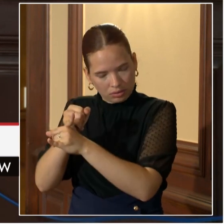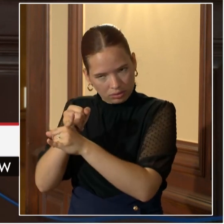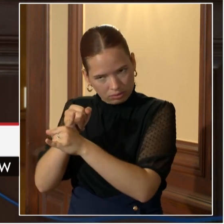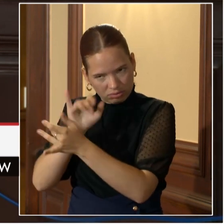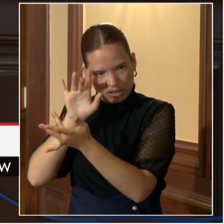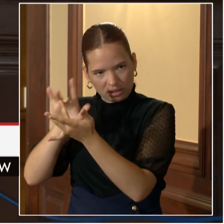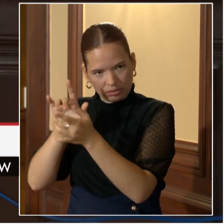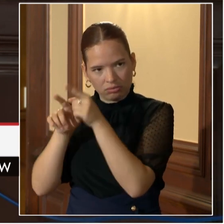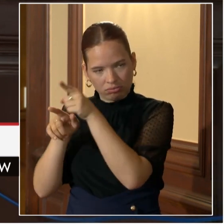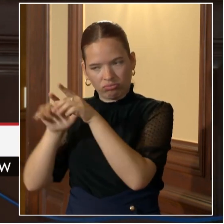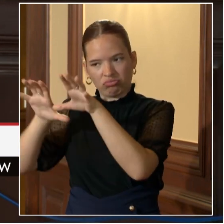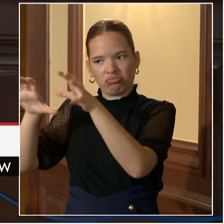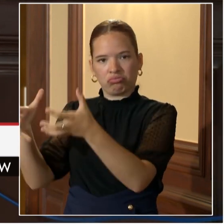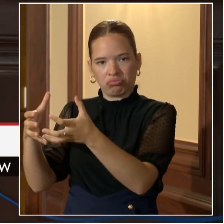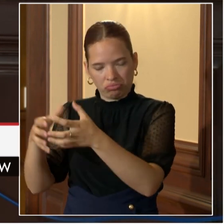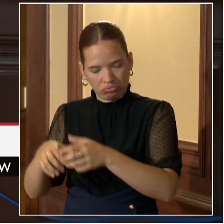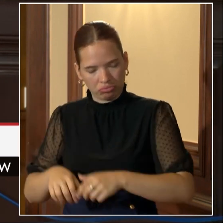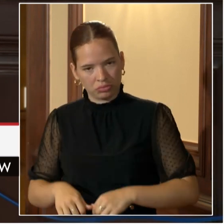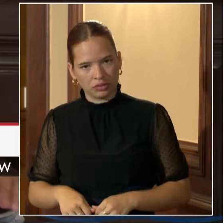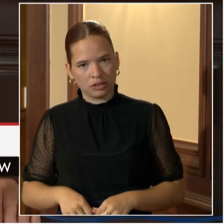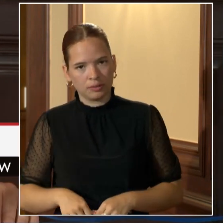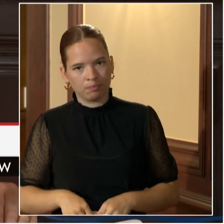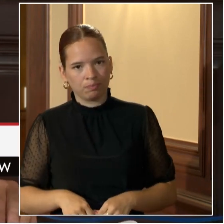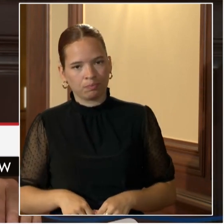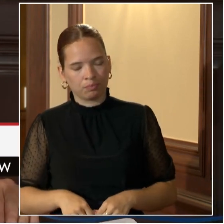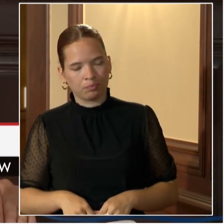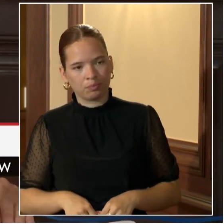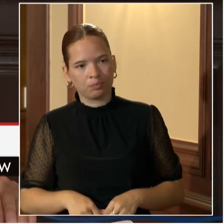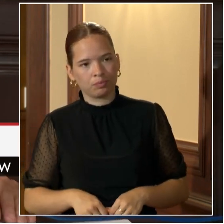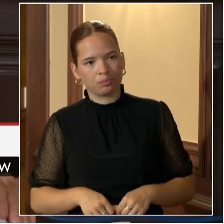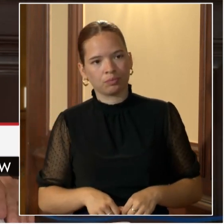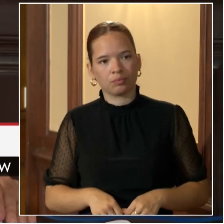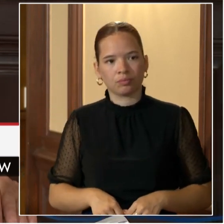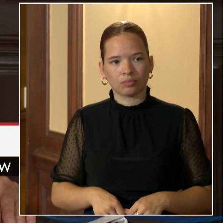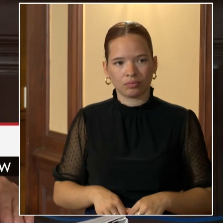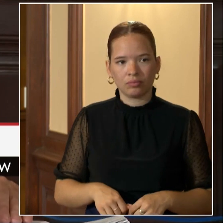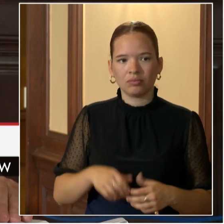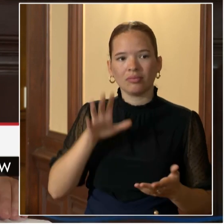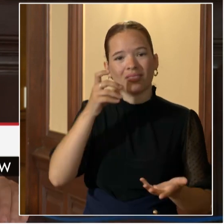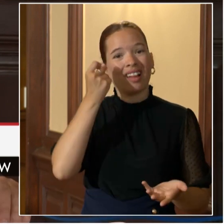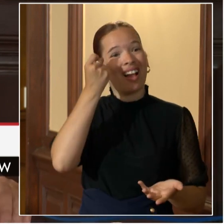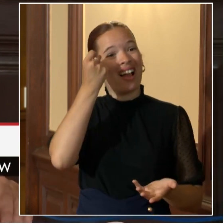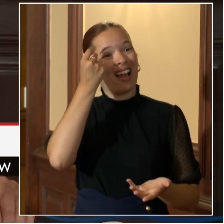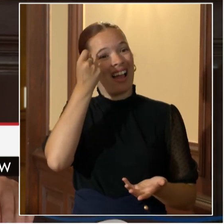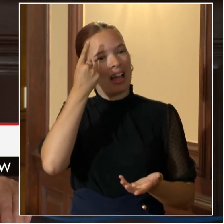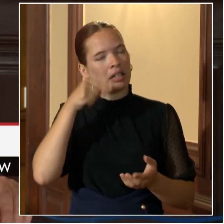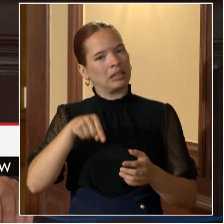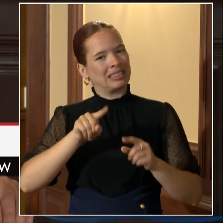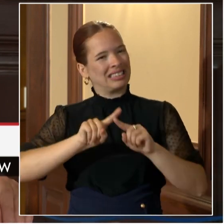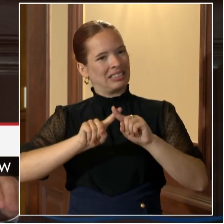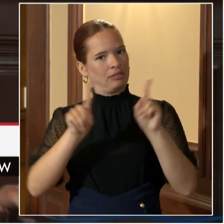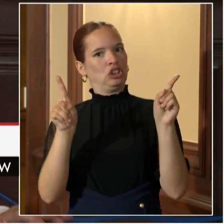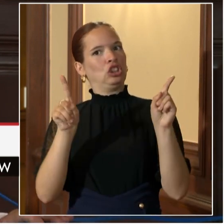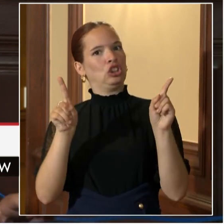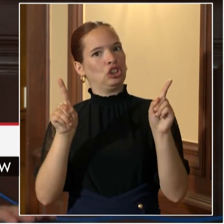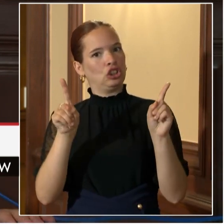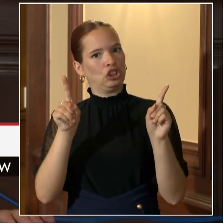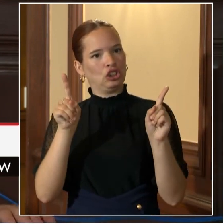particular trips were sufficiently different from the goals outlined in the current spending plan that a formal commission amendment would be